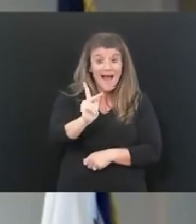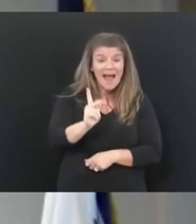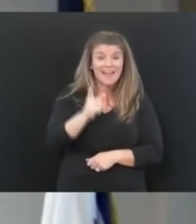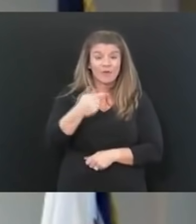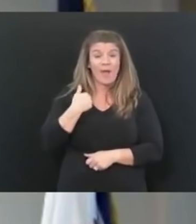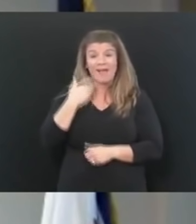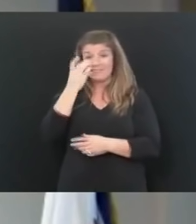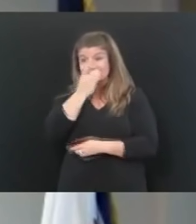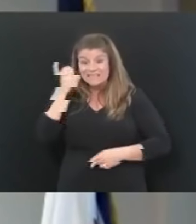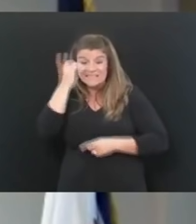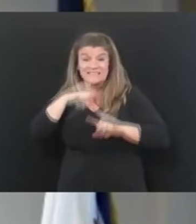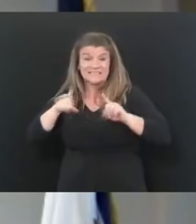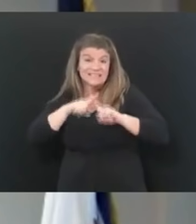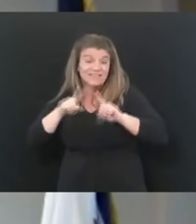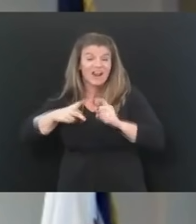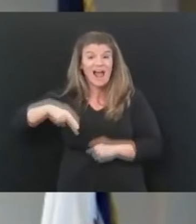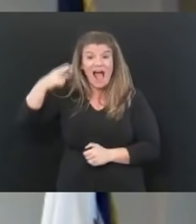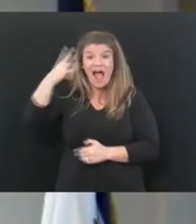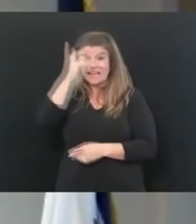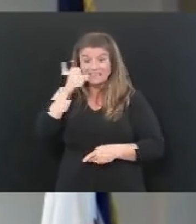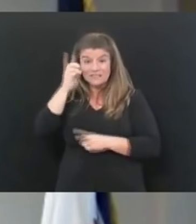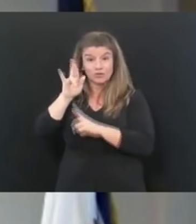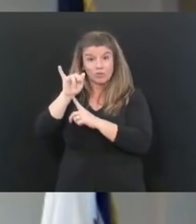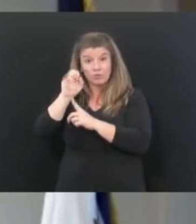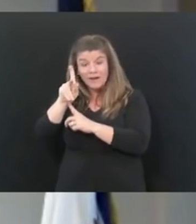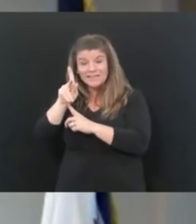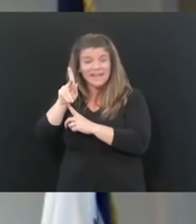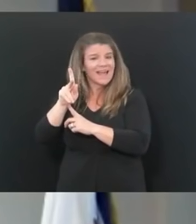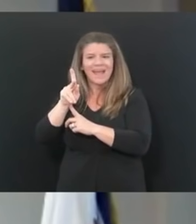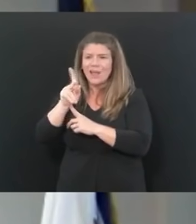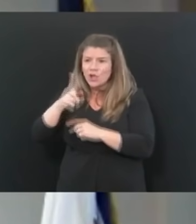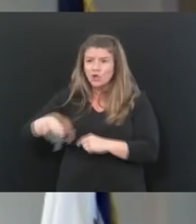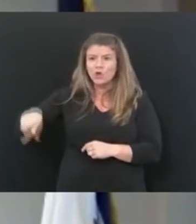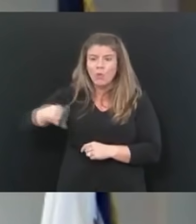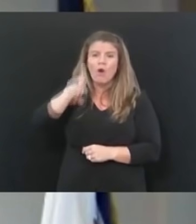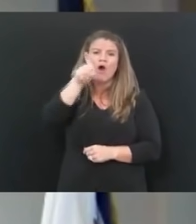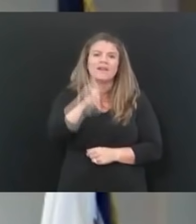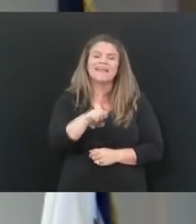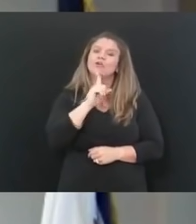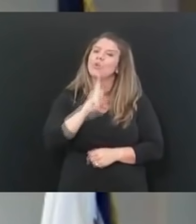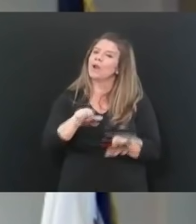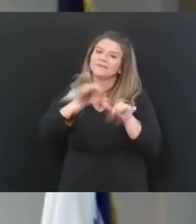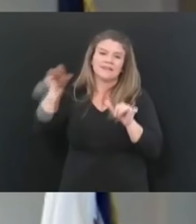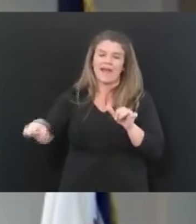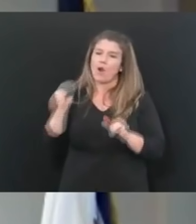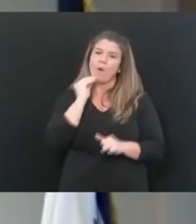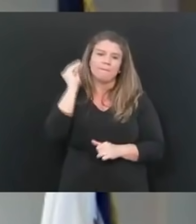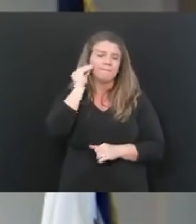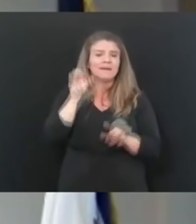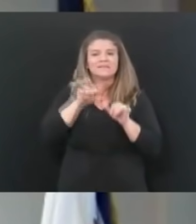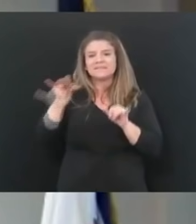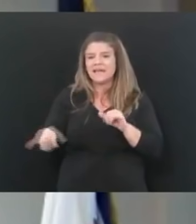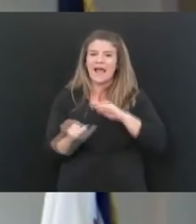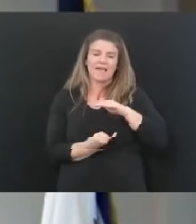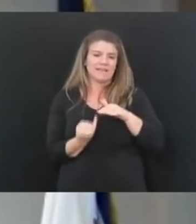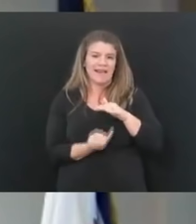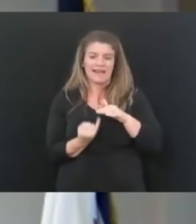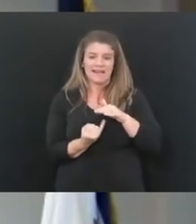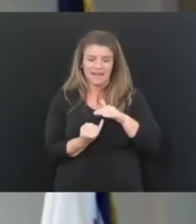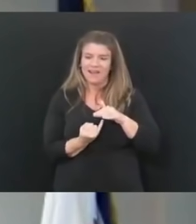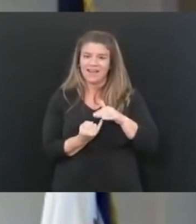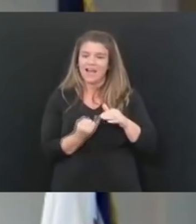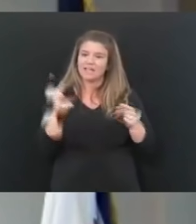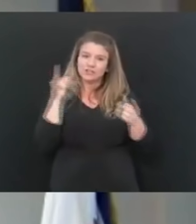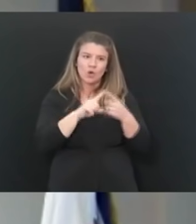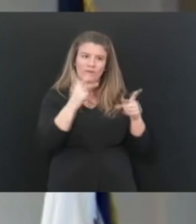chronic disease that put them at higher risk, to truly remain at home and stay in that shelter in place aspect of things